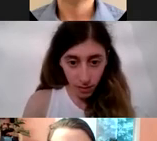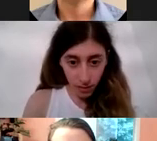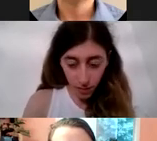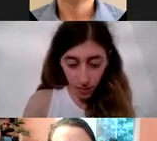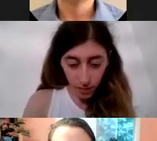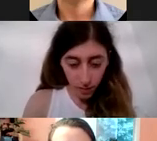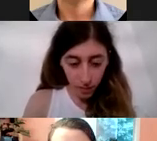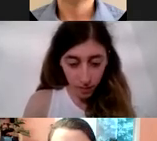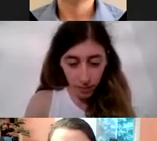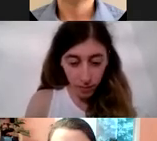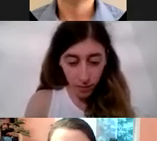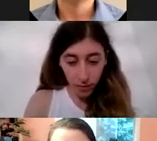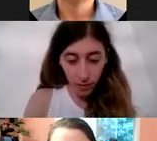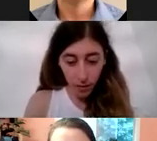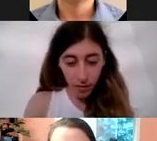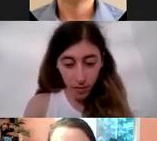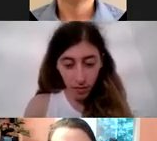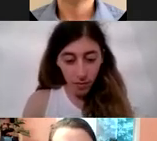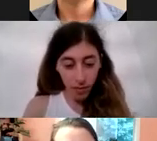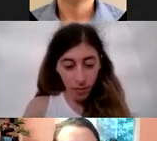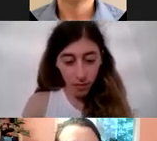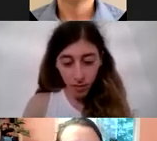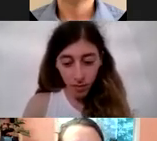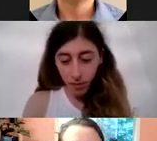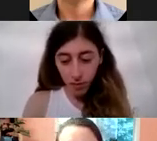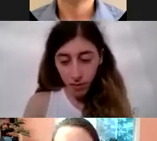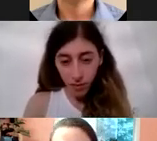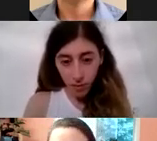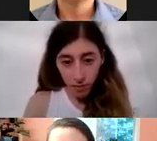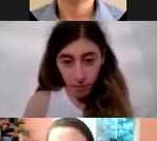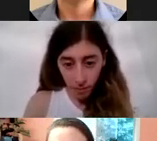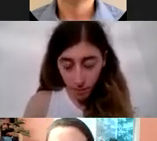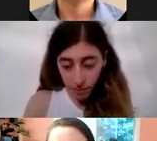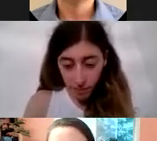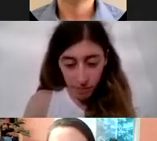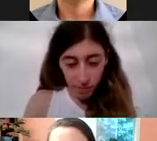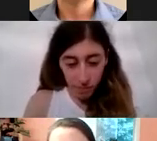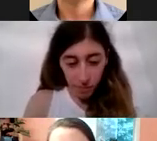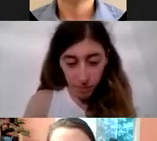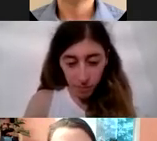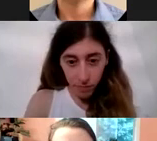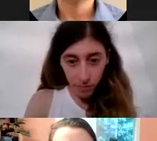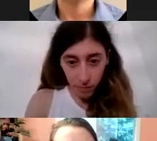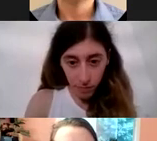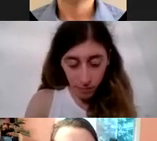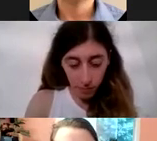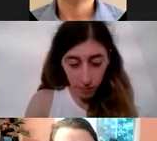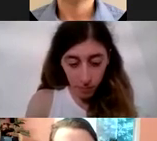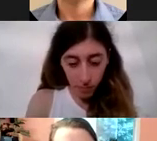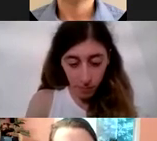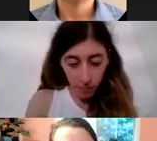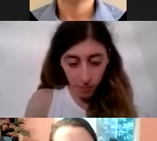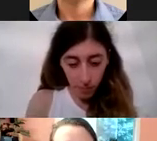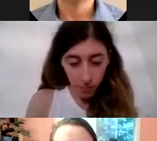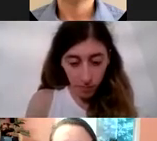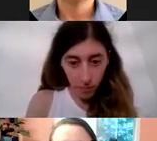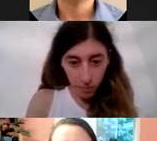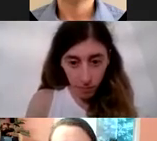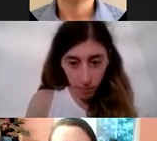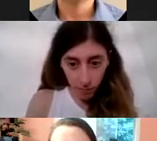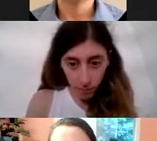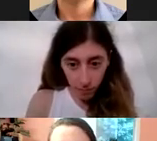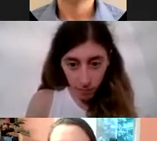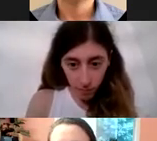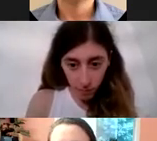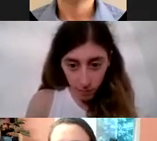it be a specialist? Should it be a psychiatrist? Should it be a pediatrician? So in this way, people